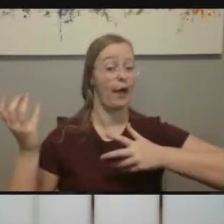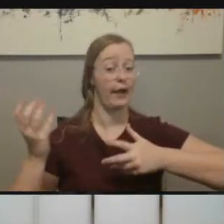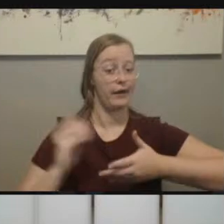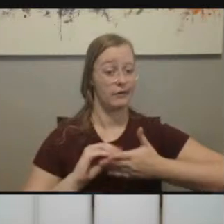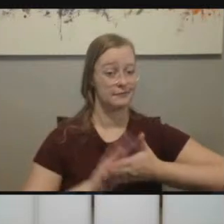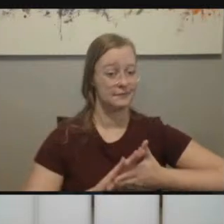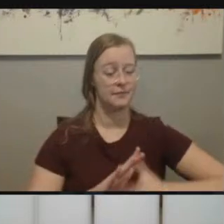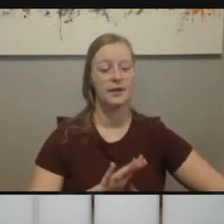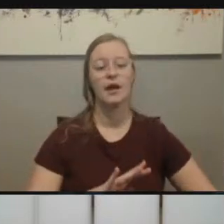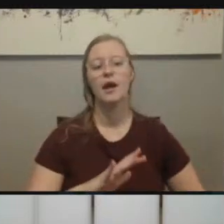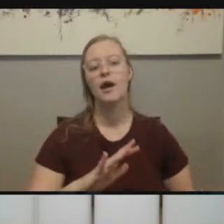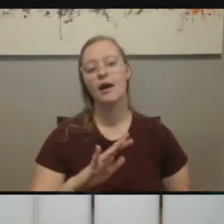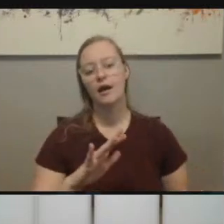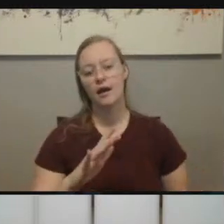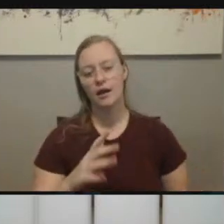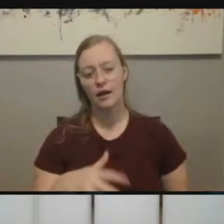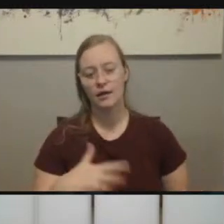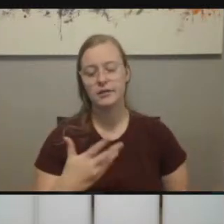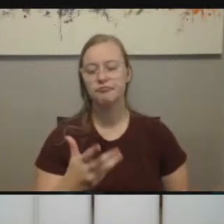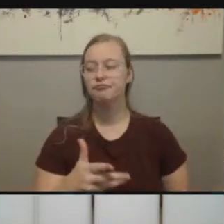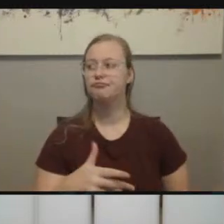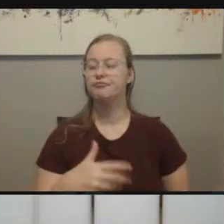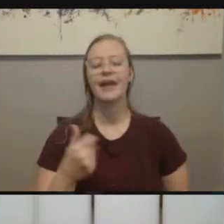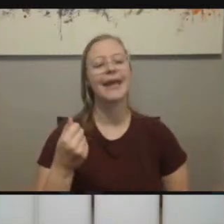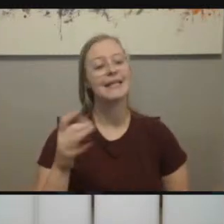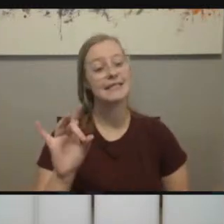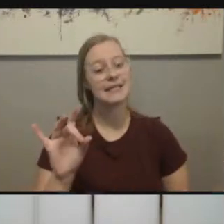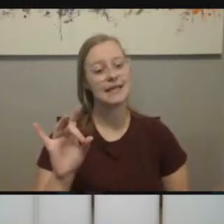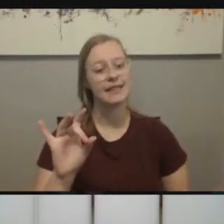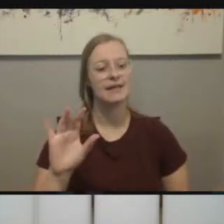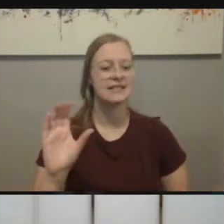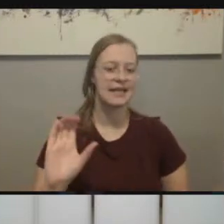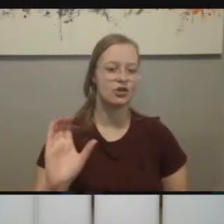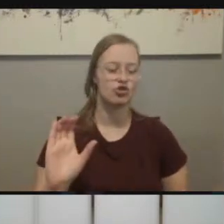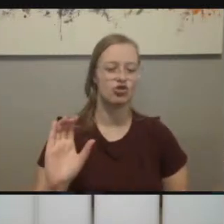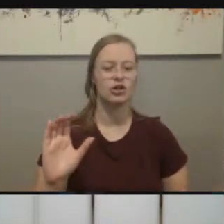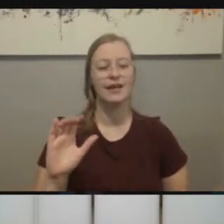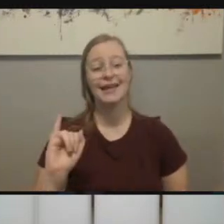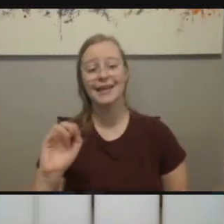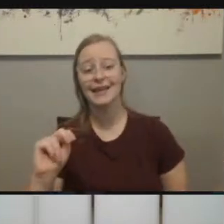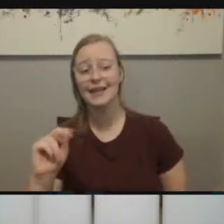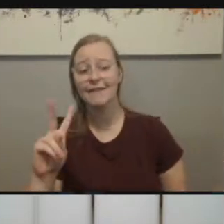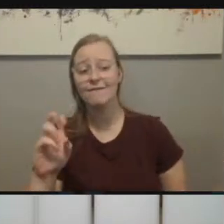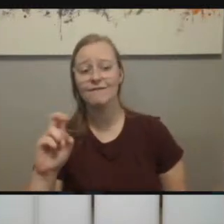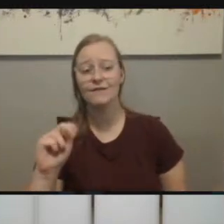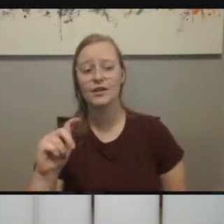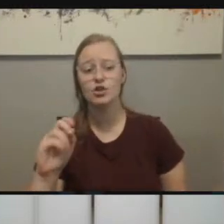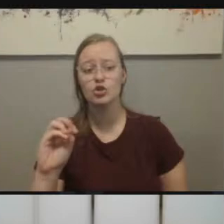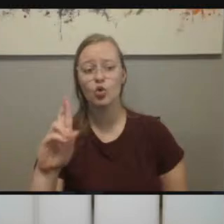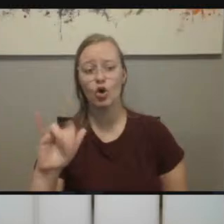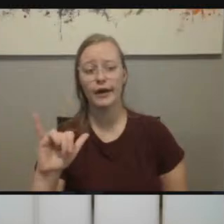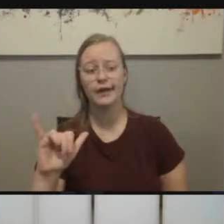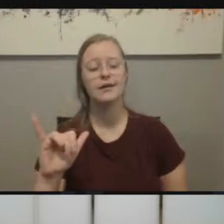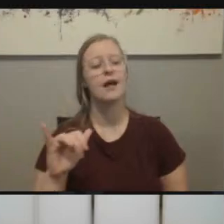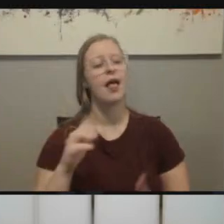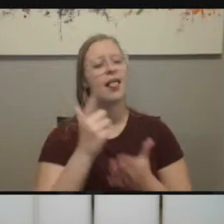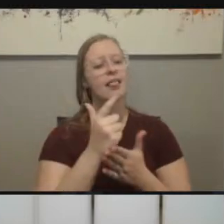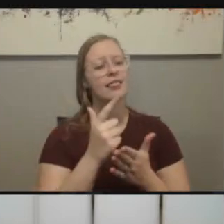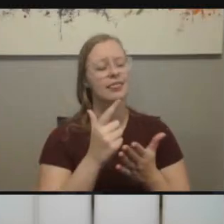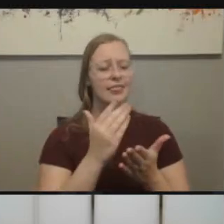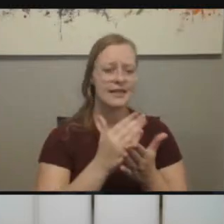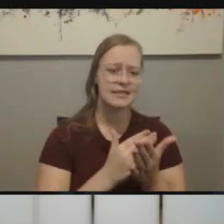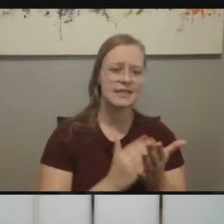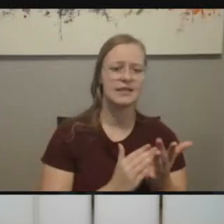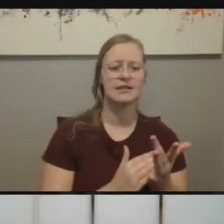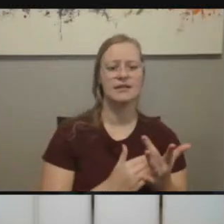It's a convention in 18th century inventories of listing the wearing apparel of